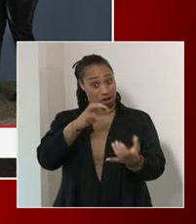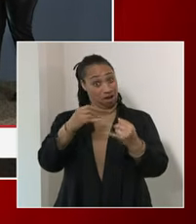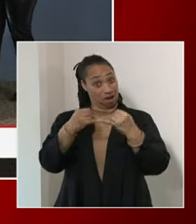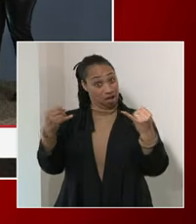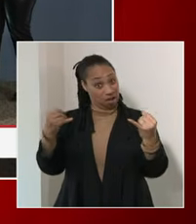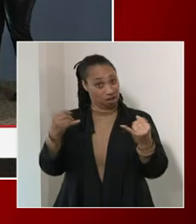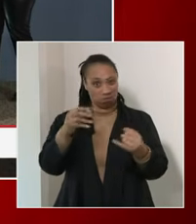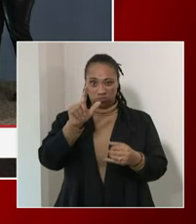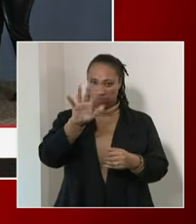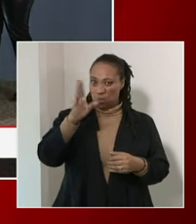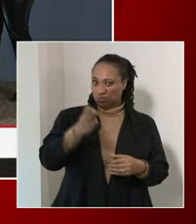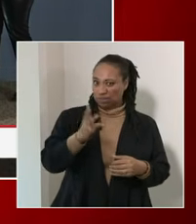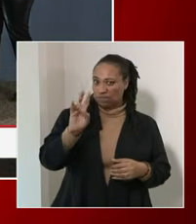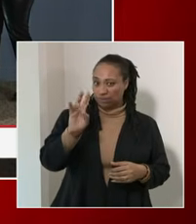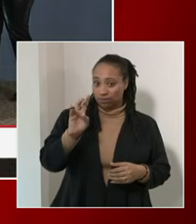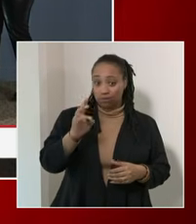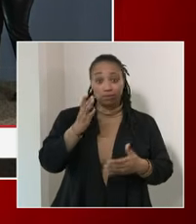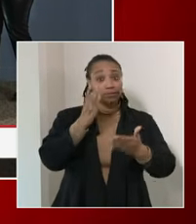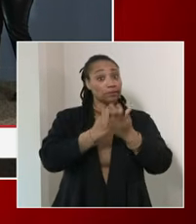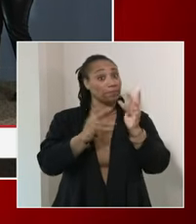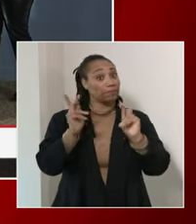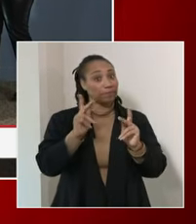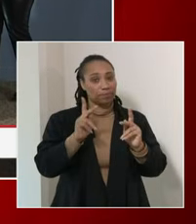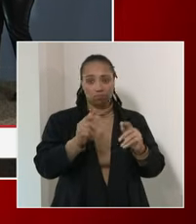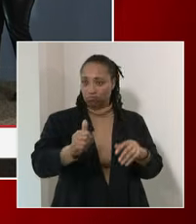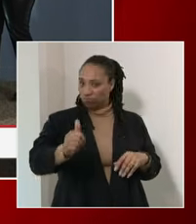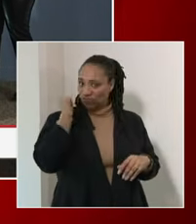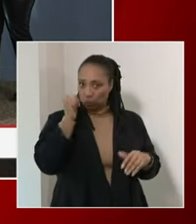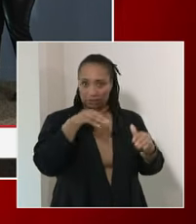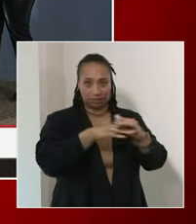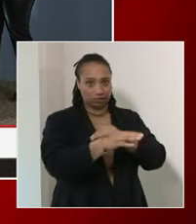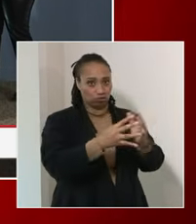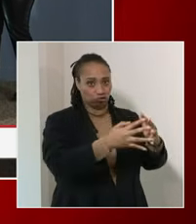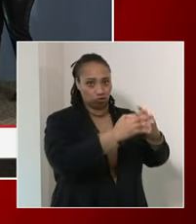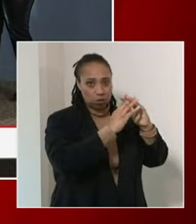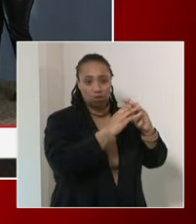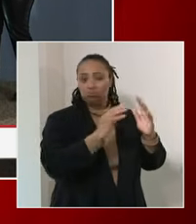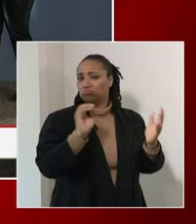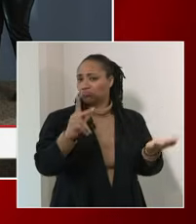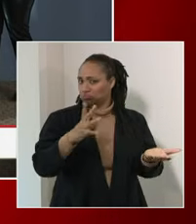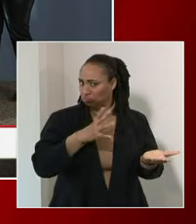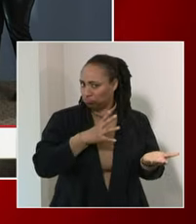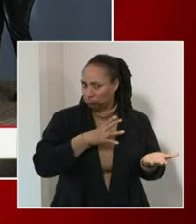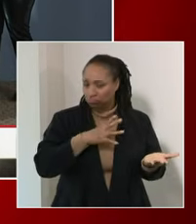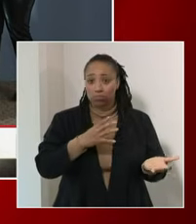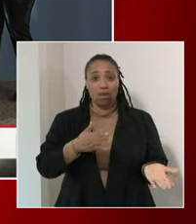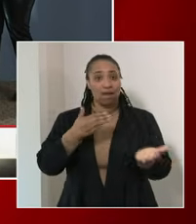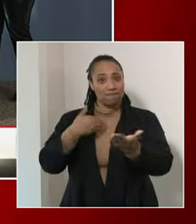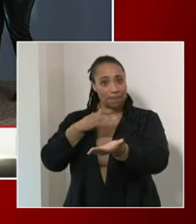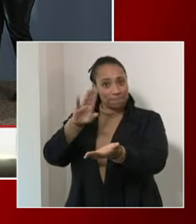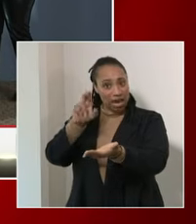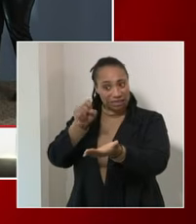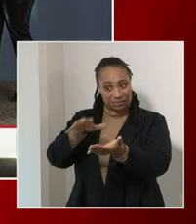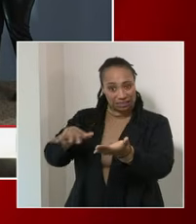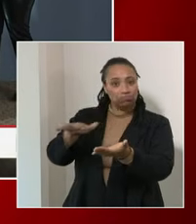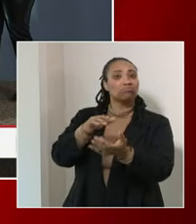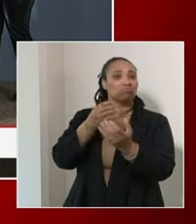come in. We've also made available warming buses to bring warmth to those